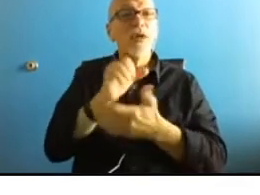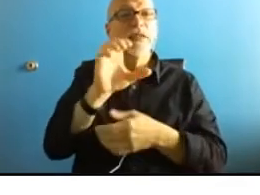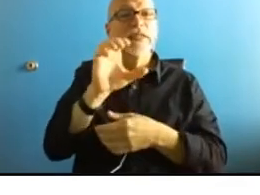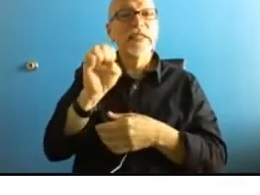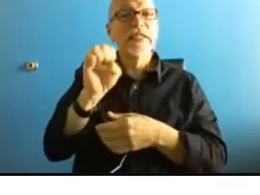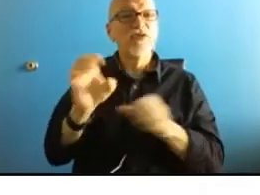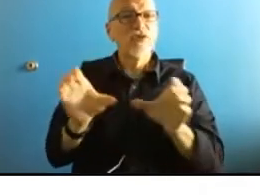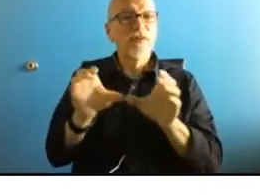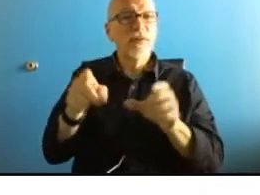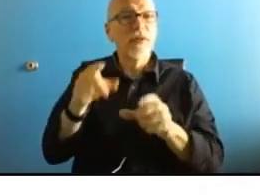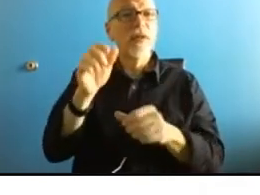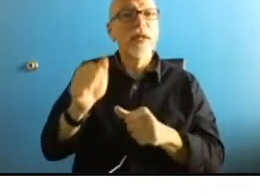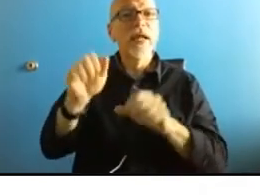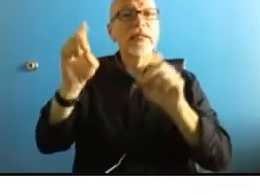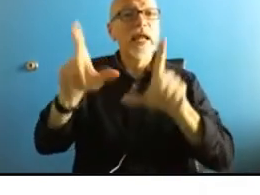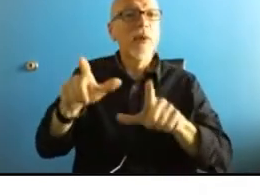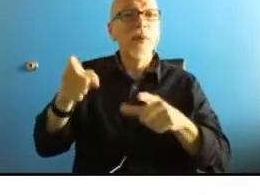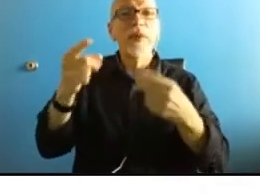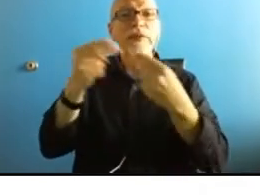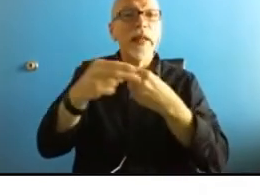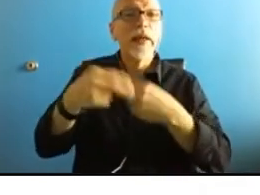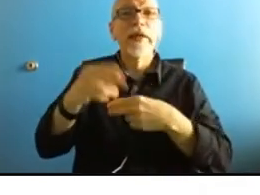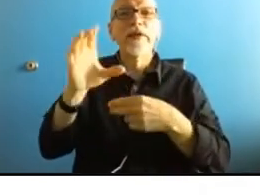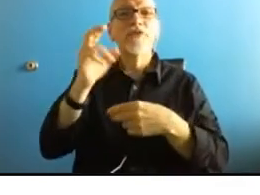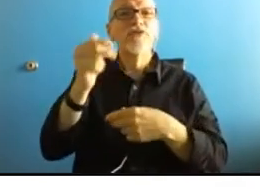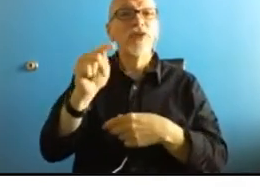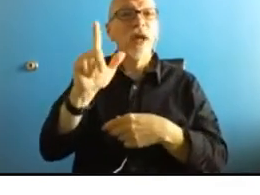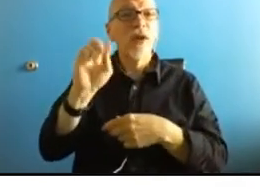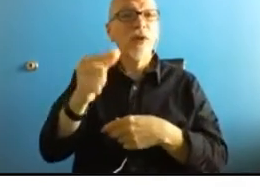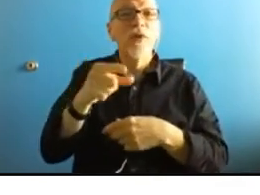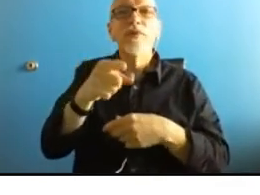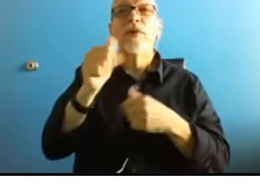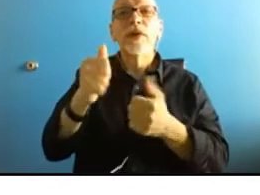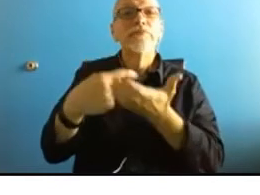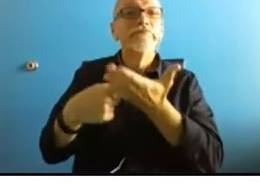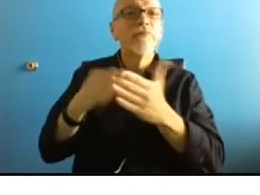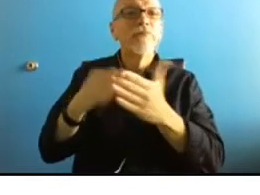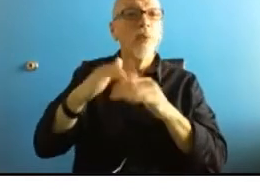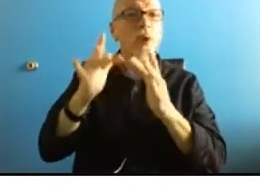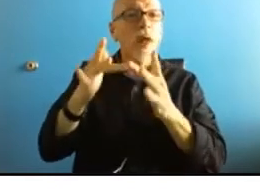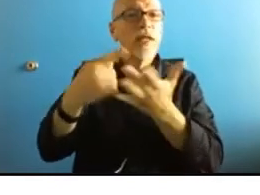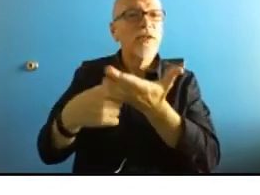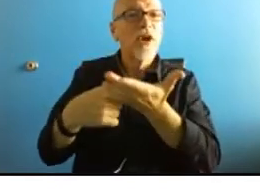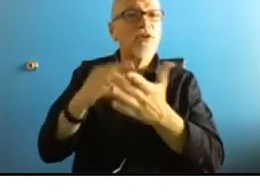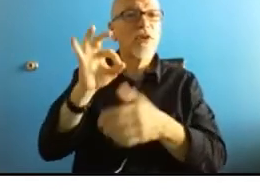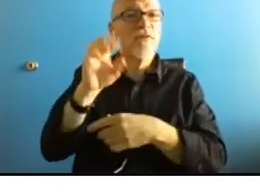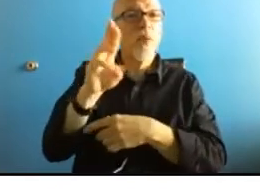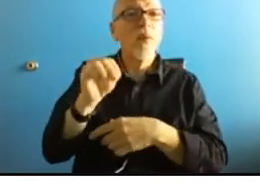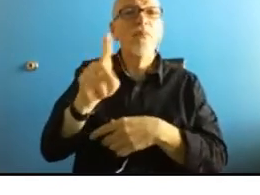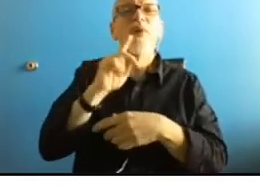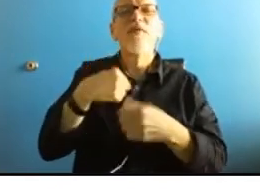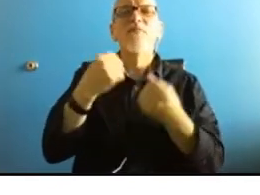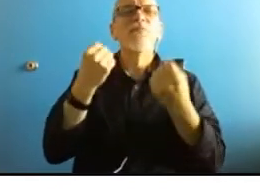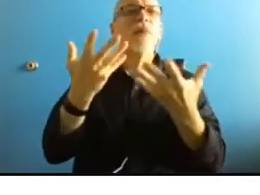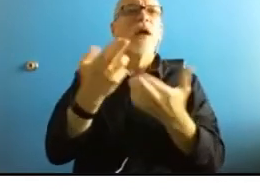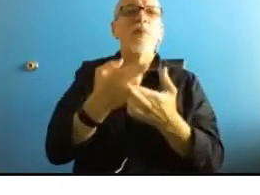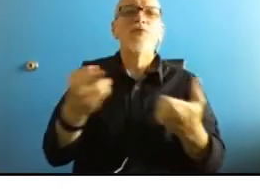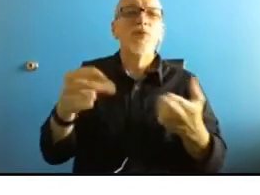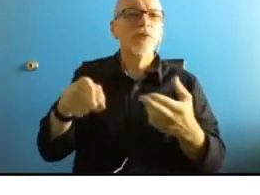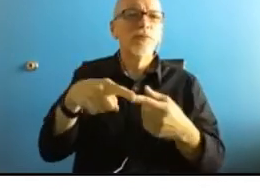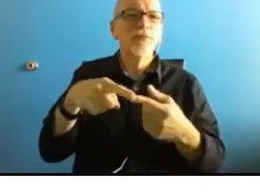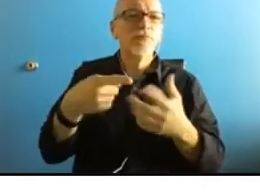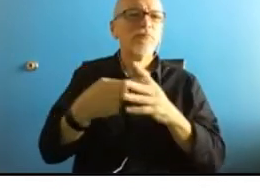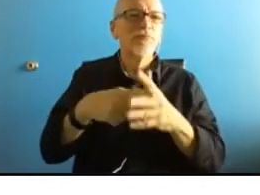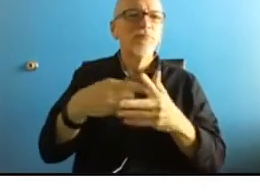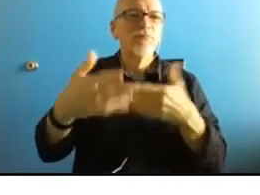can download slides and chat logs, you can join the online discussion forum, and there's plenty of free resources to get started. So to